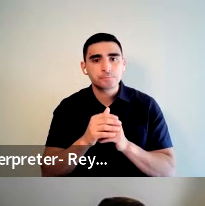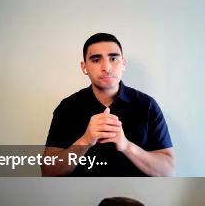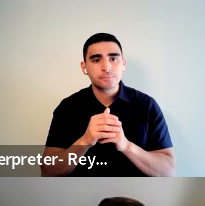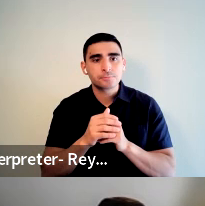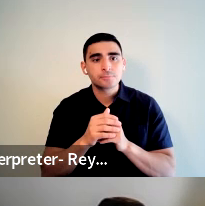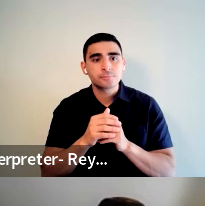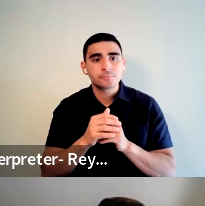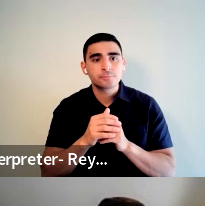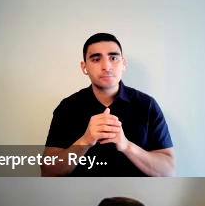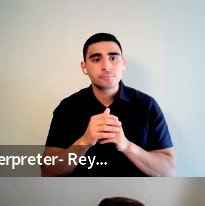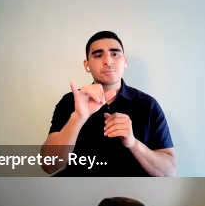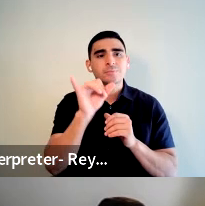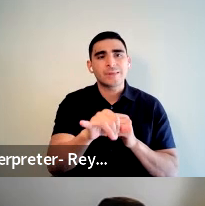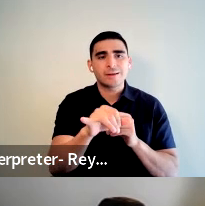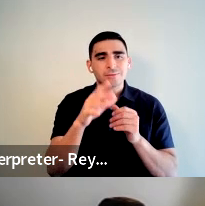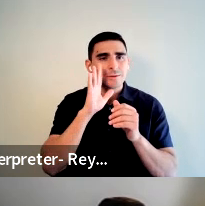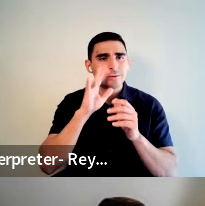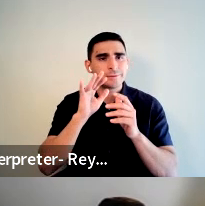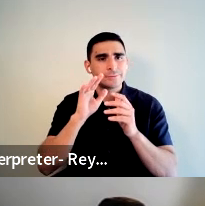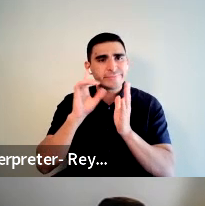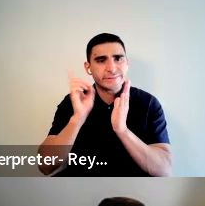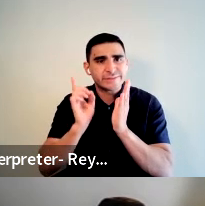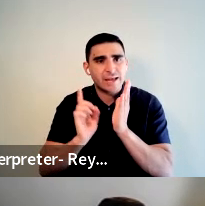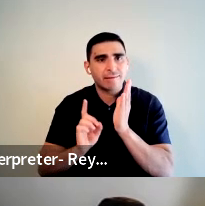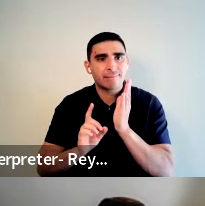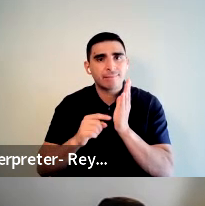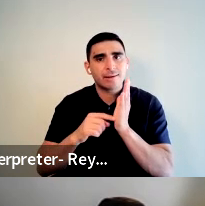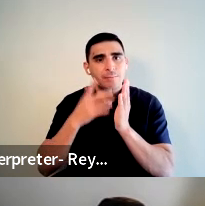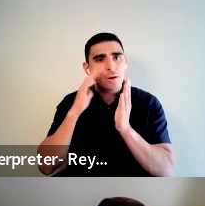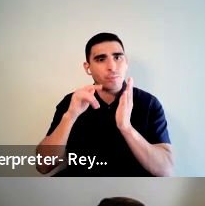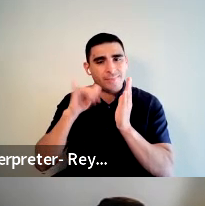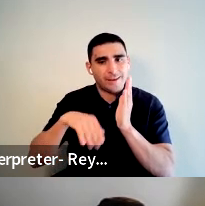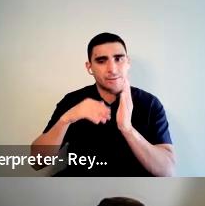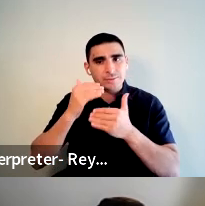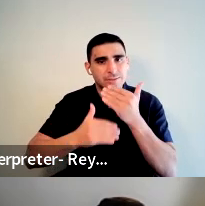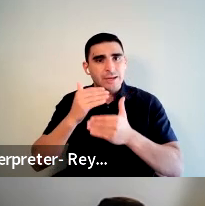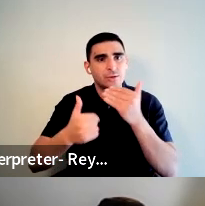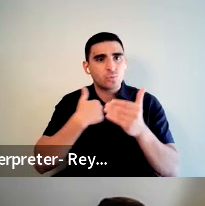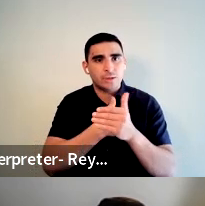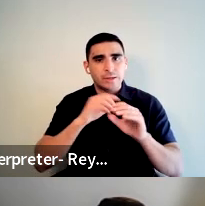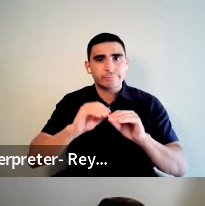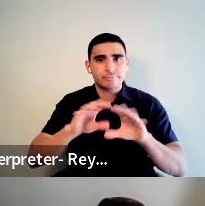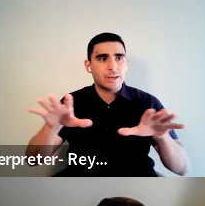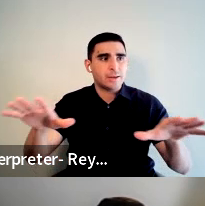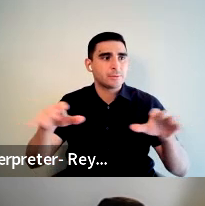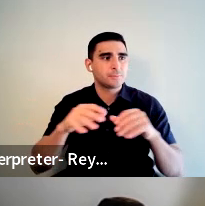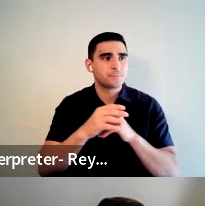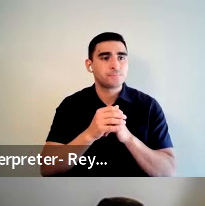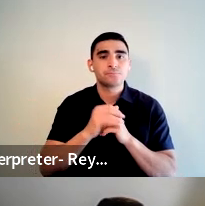that's the design element that I'm hoping we can expand, and also hiring